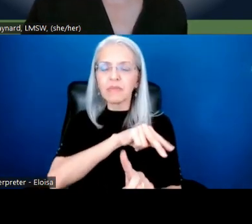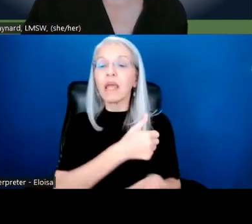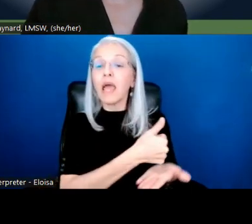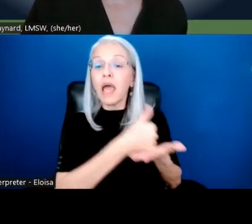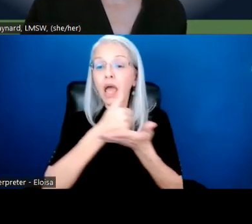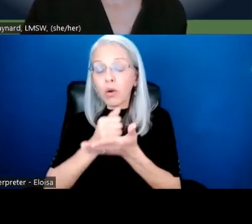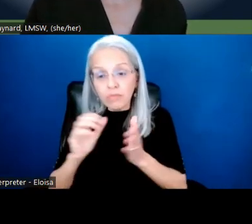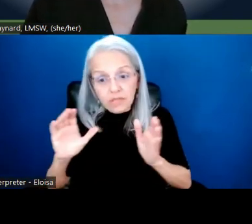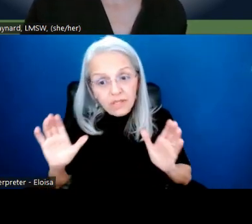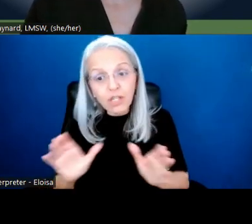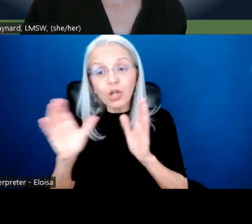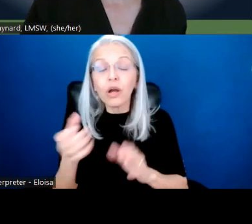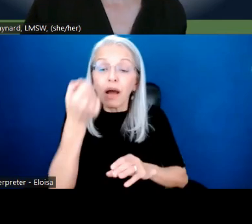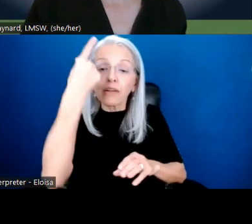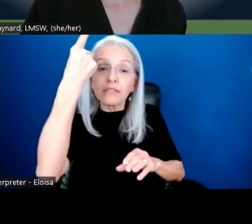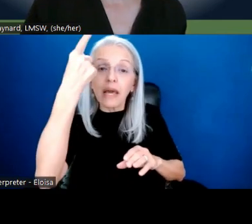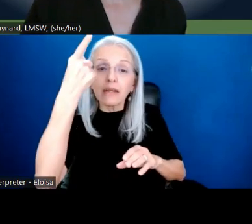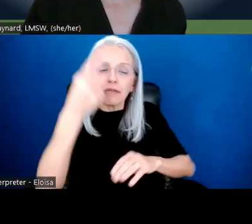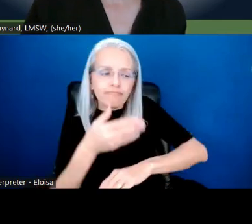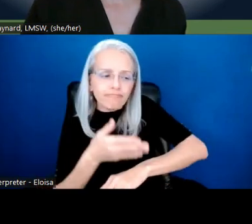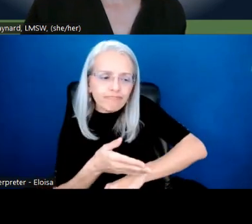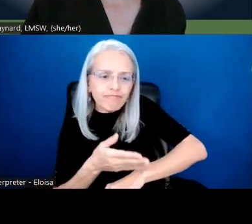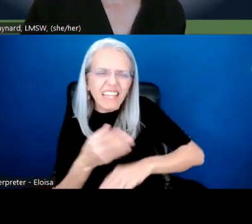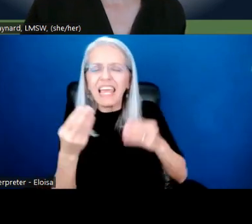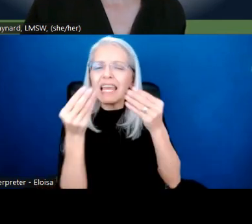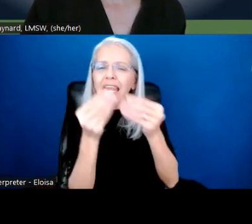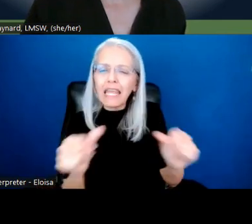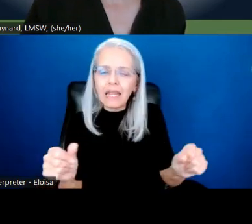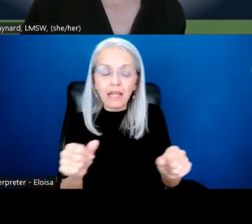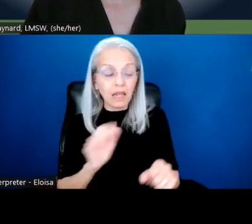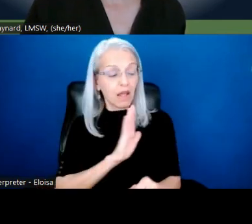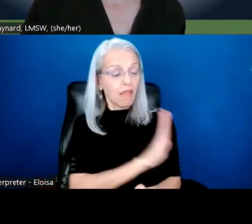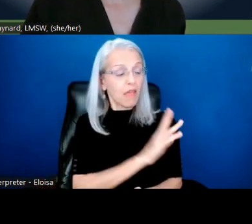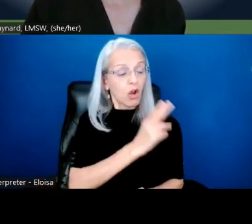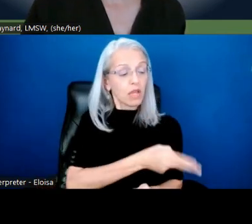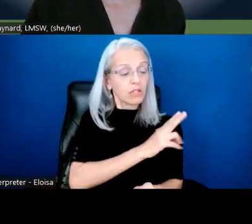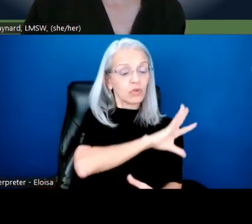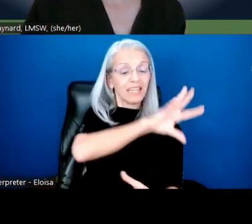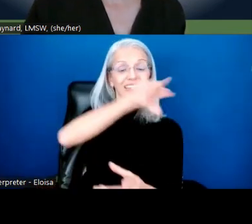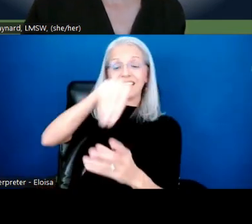healing and allows them to integrate their history into the present.